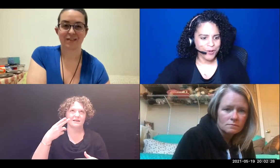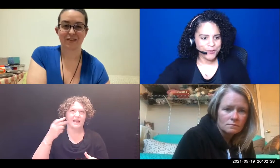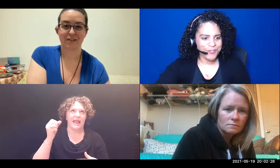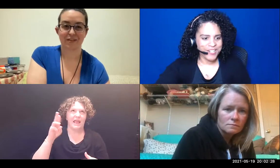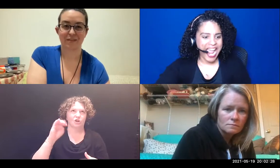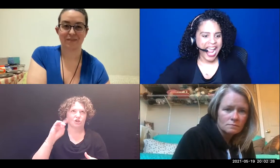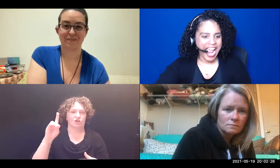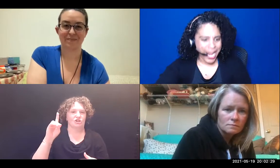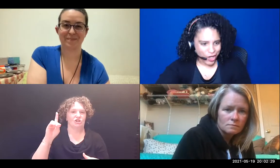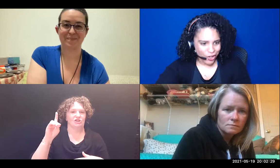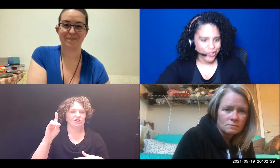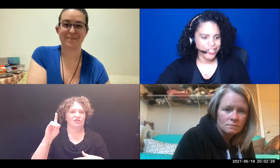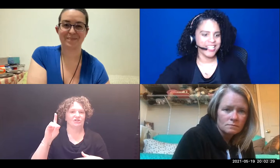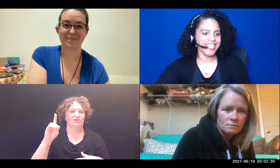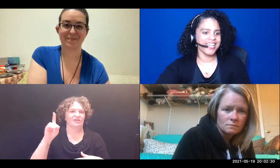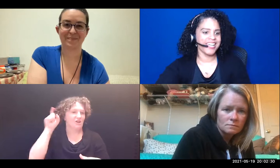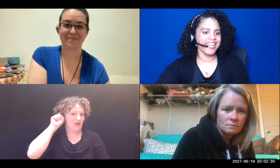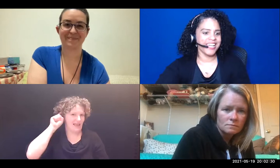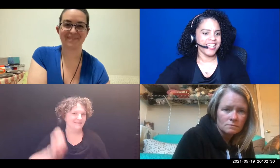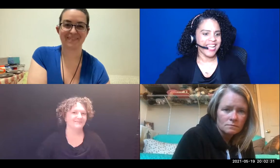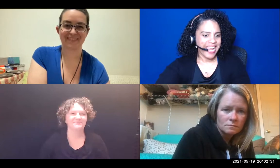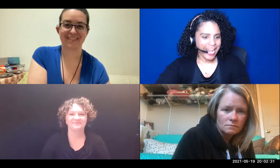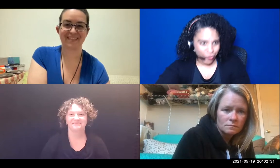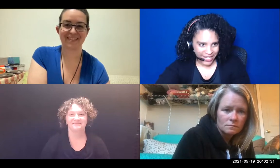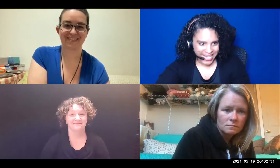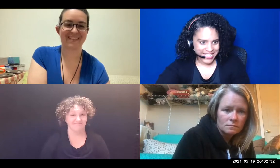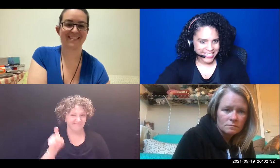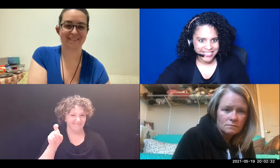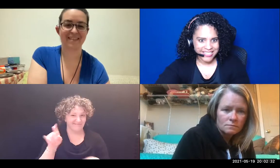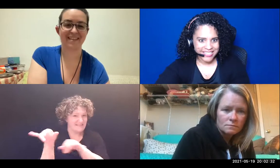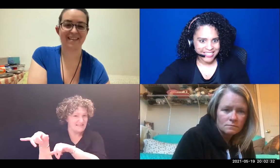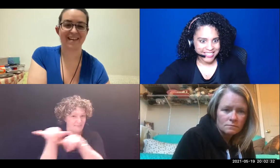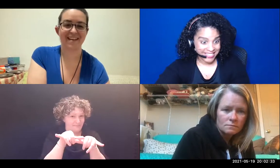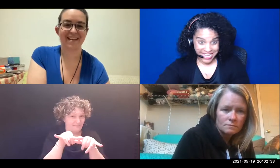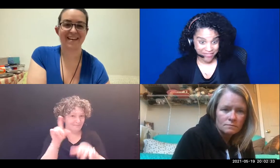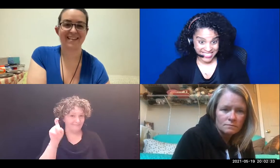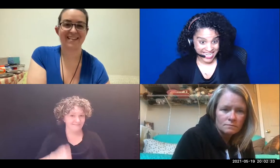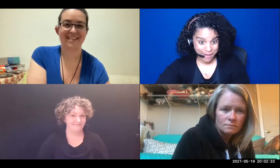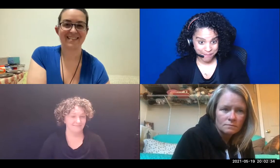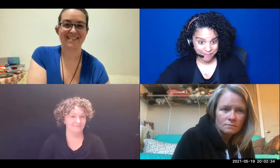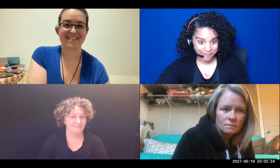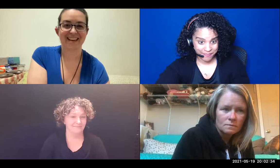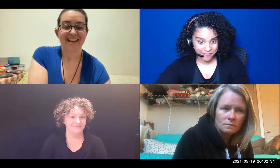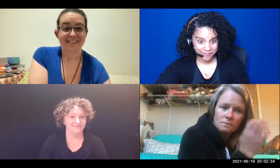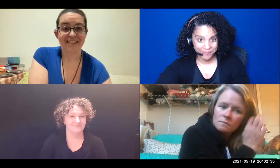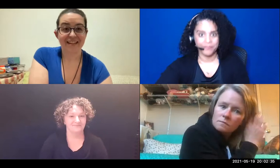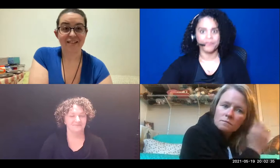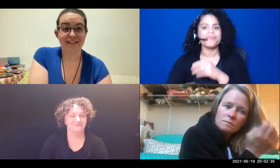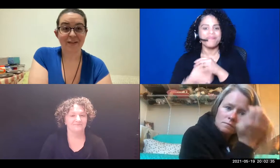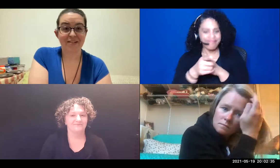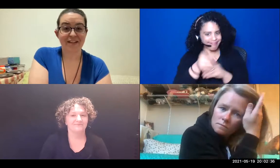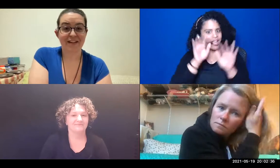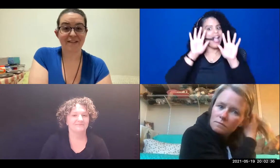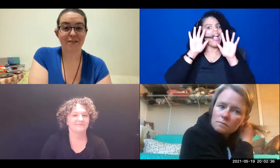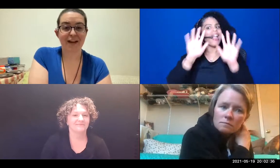A bone anchored hearing aid? Is that the same? That's an